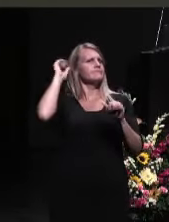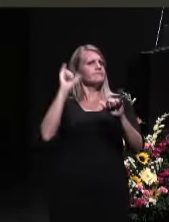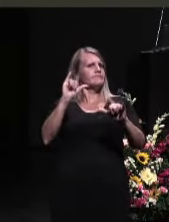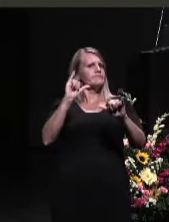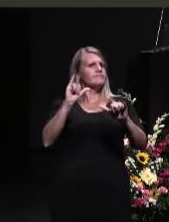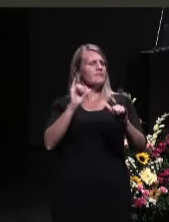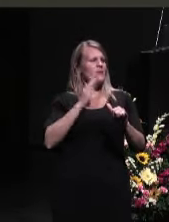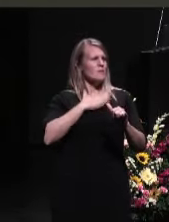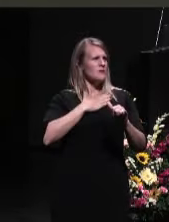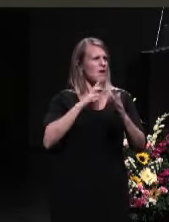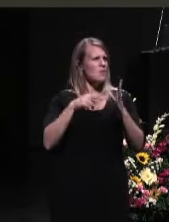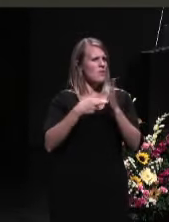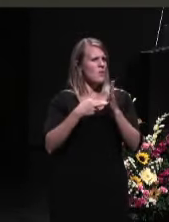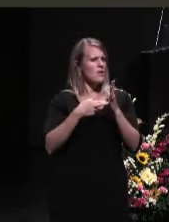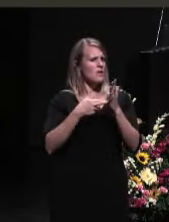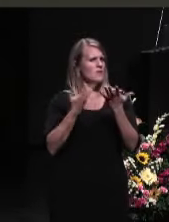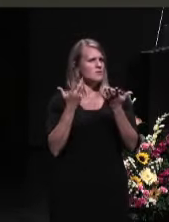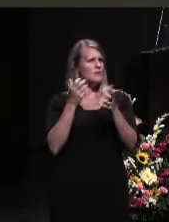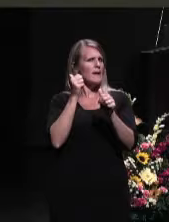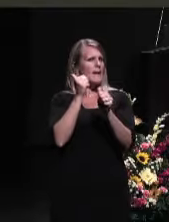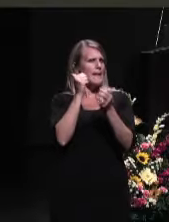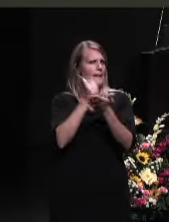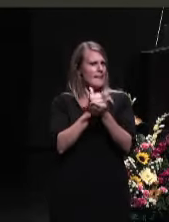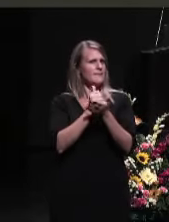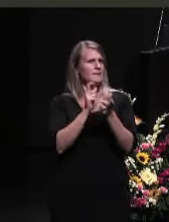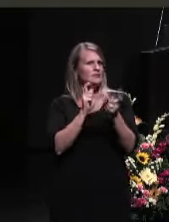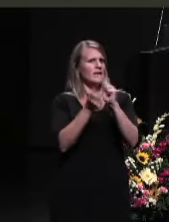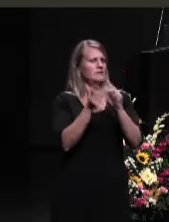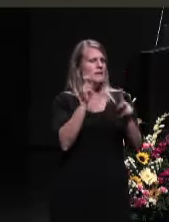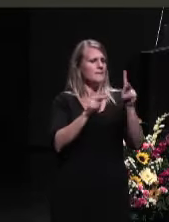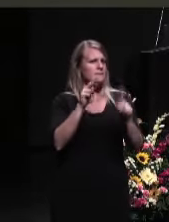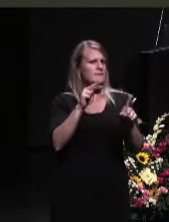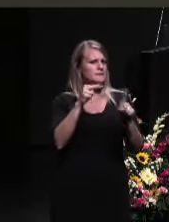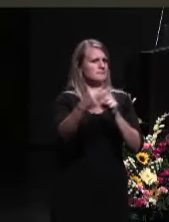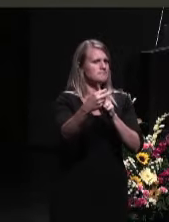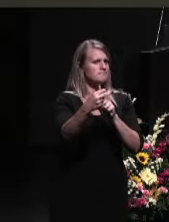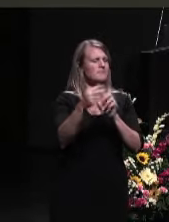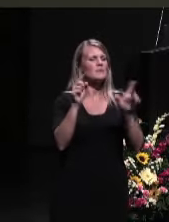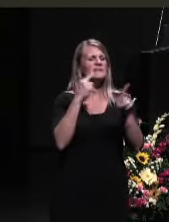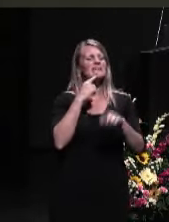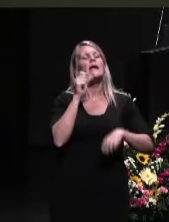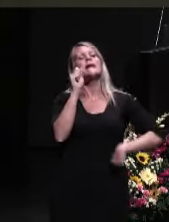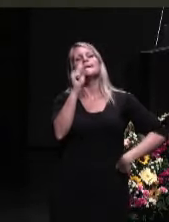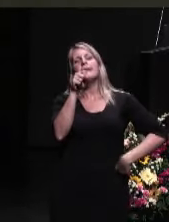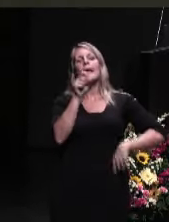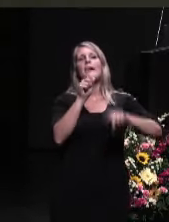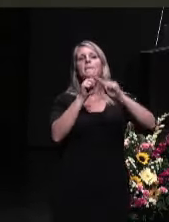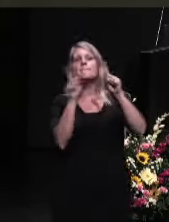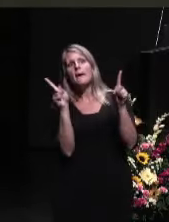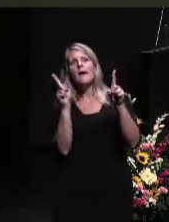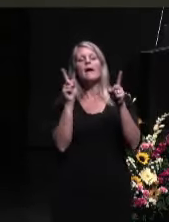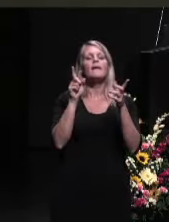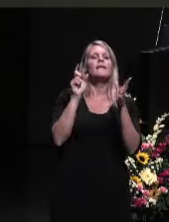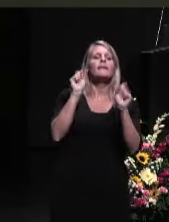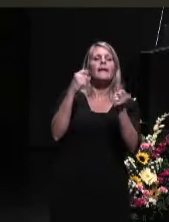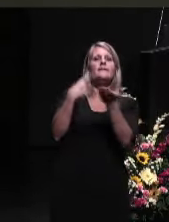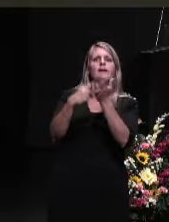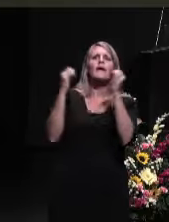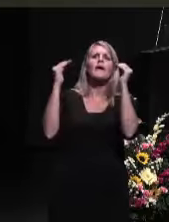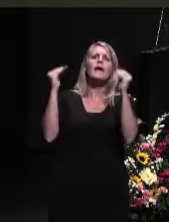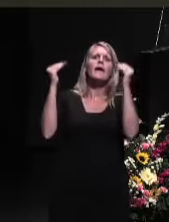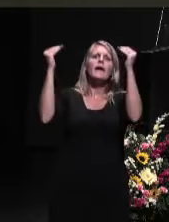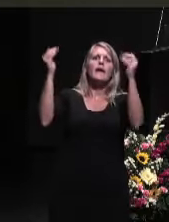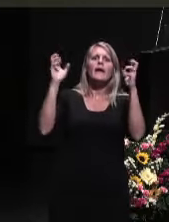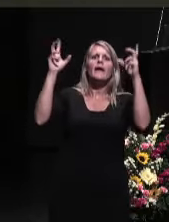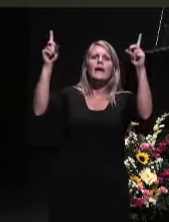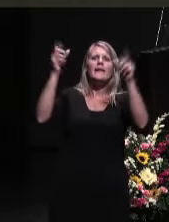our role in shaping perceptions. And that's why we can say, yeah, but. We can talk about higher ed in the sector, but here's what